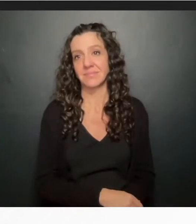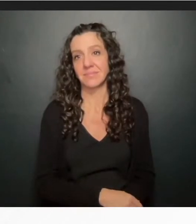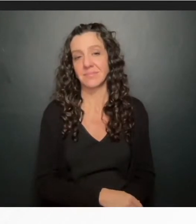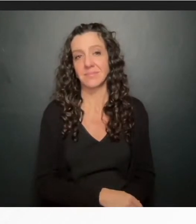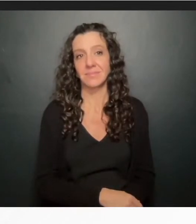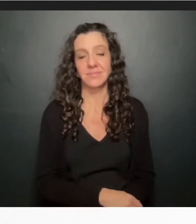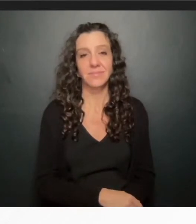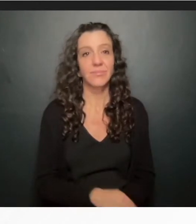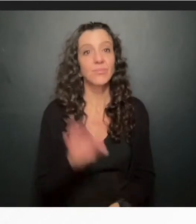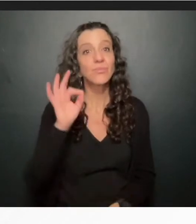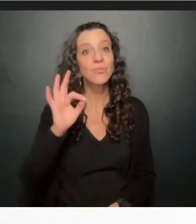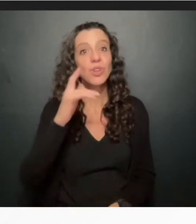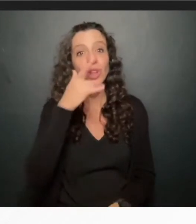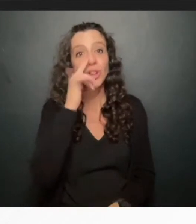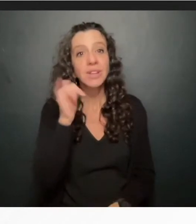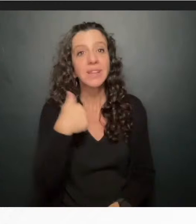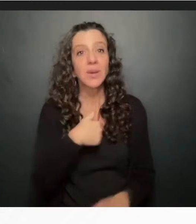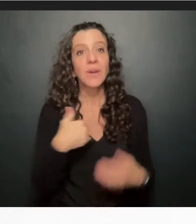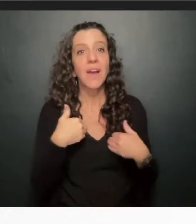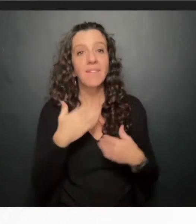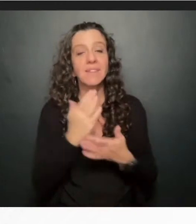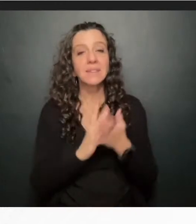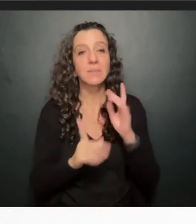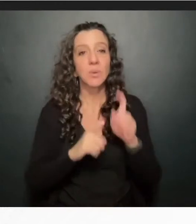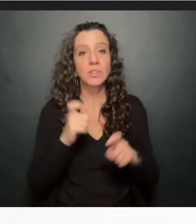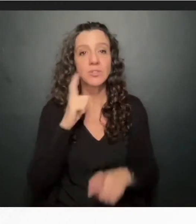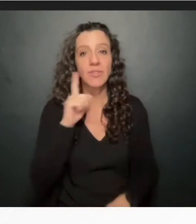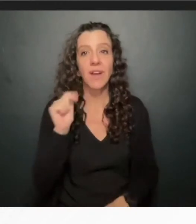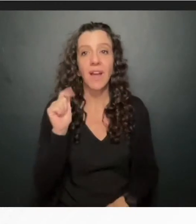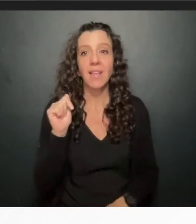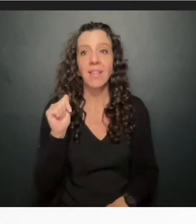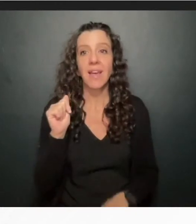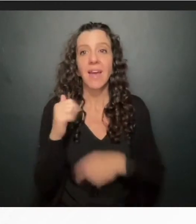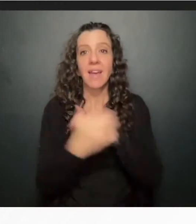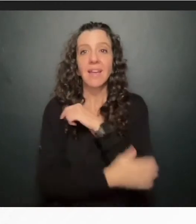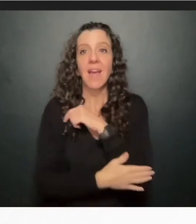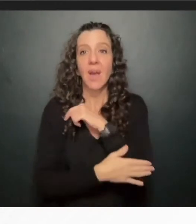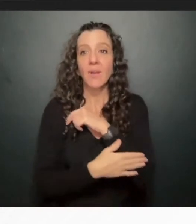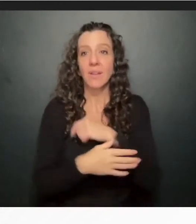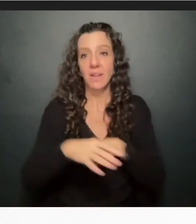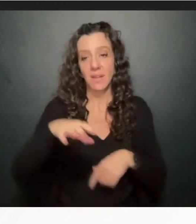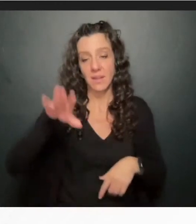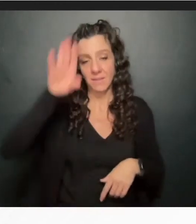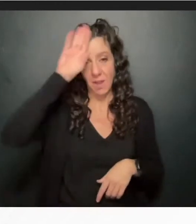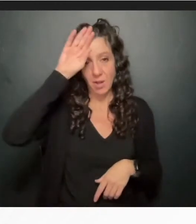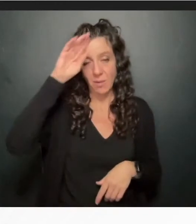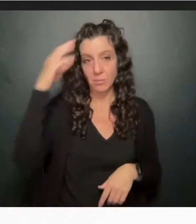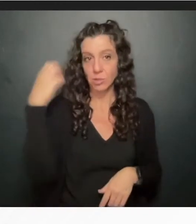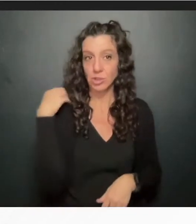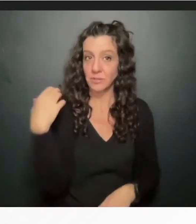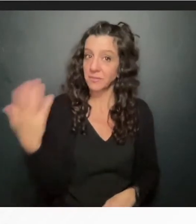Okay, it looks like we have some questions for LA County Fire Department. Chief?